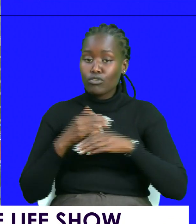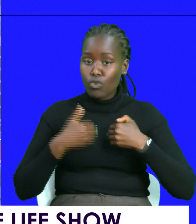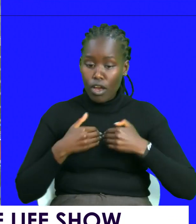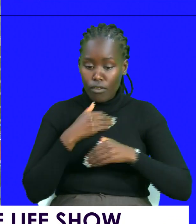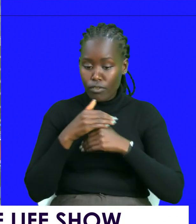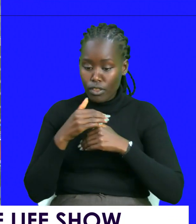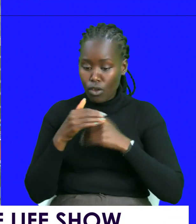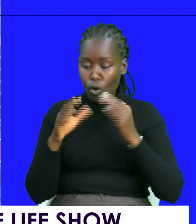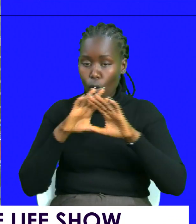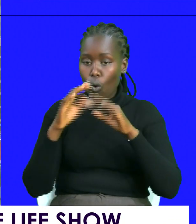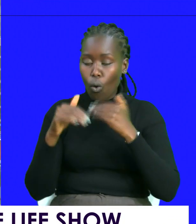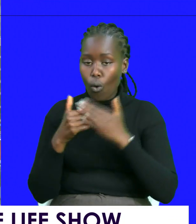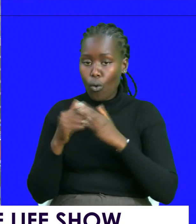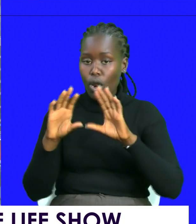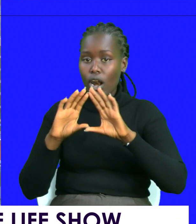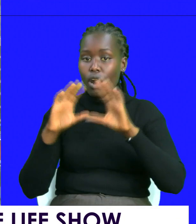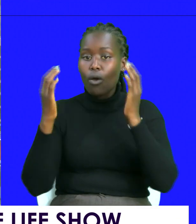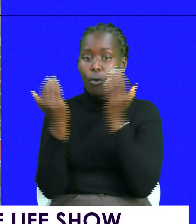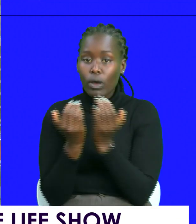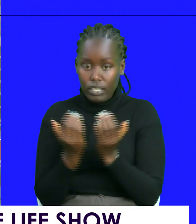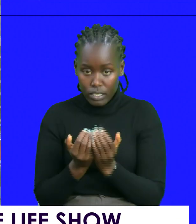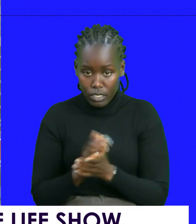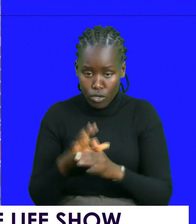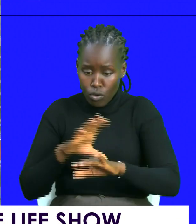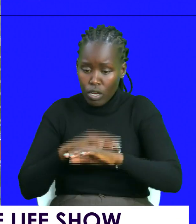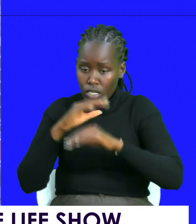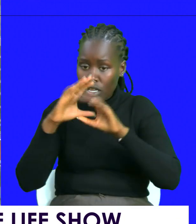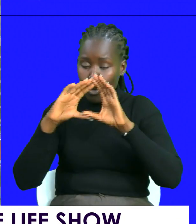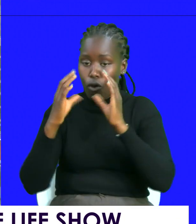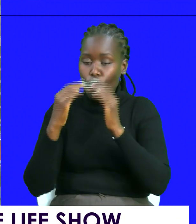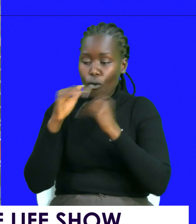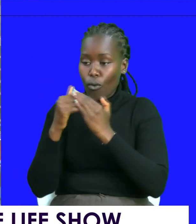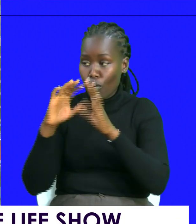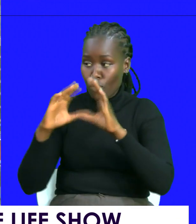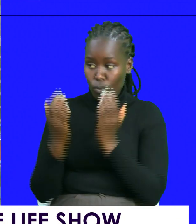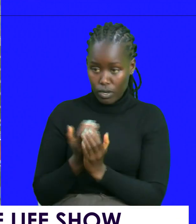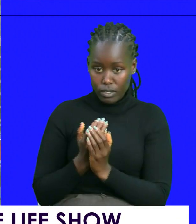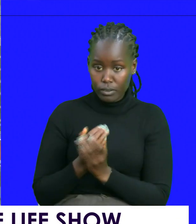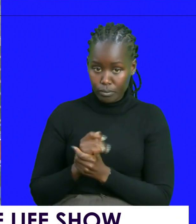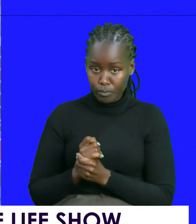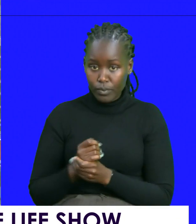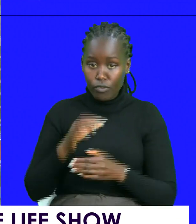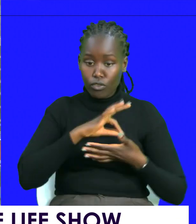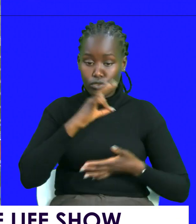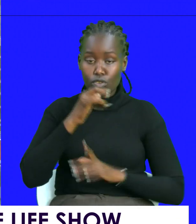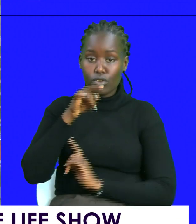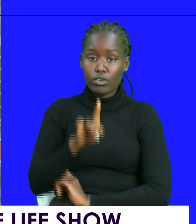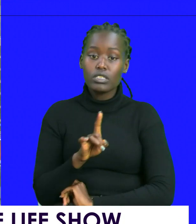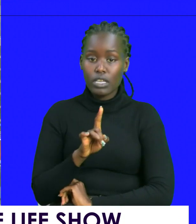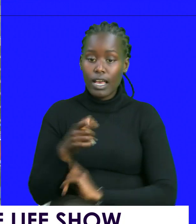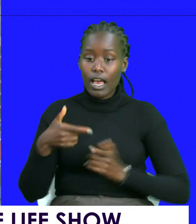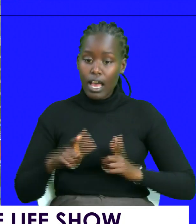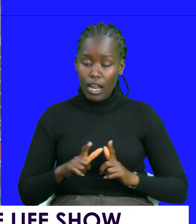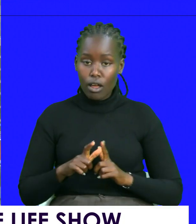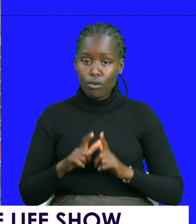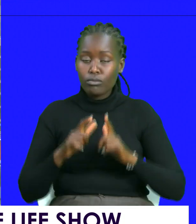own soul? You get out there, you gain the whole world at the expense of your own soul. Let it be something that